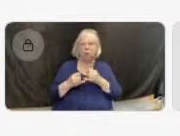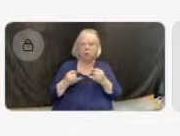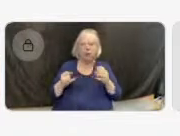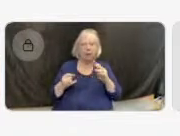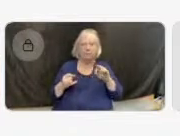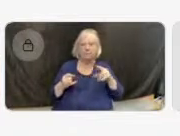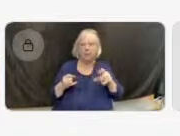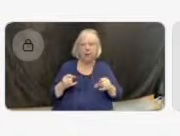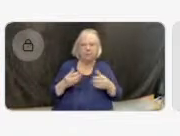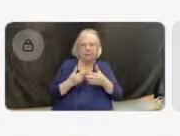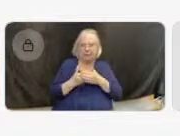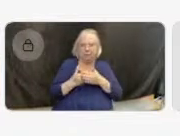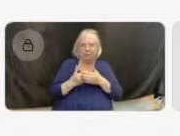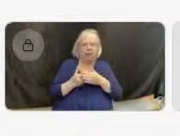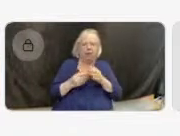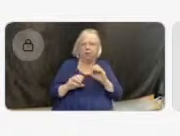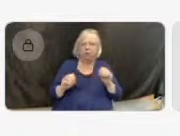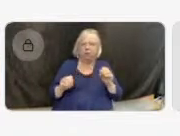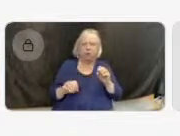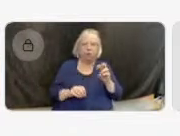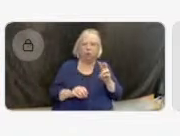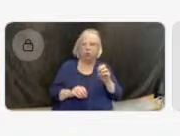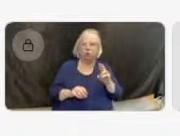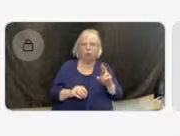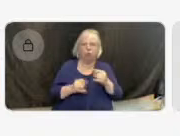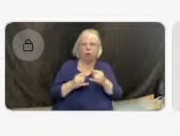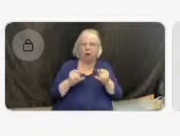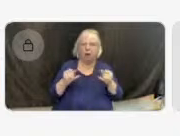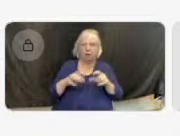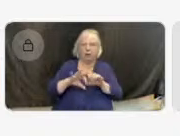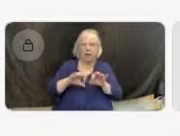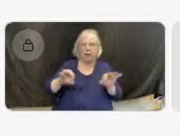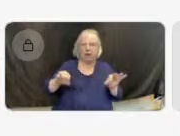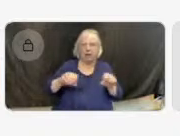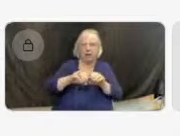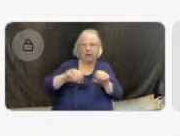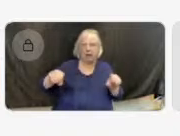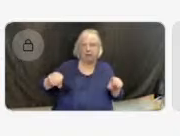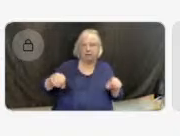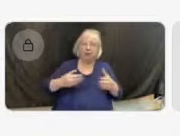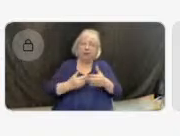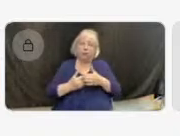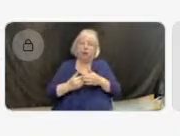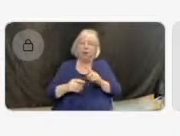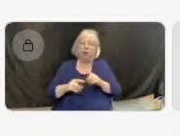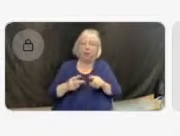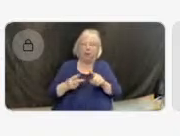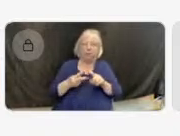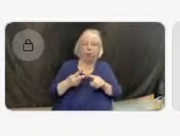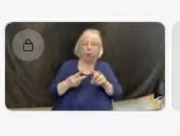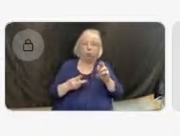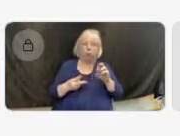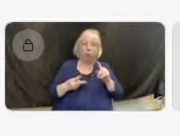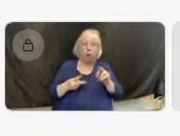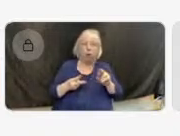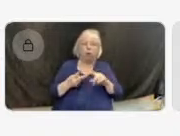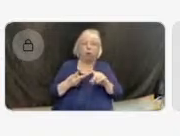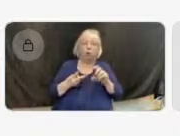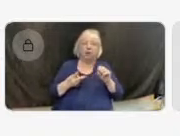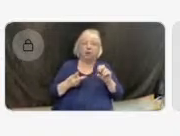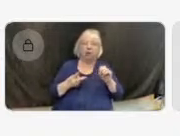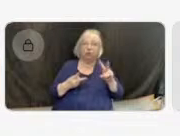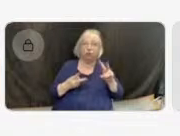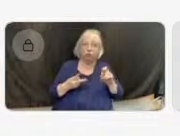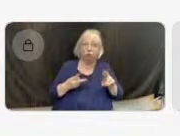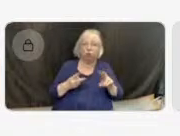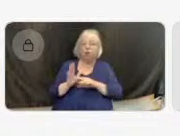close by or sewer map lines. But in both cases, the applicant would be responsible, or the